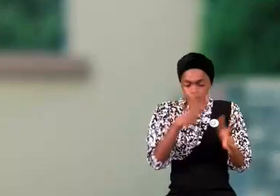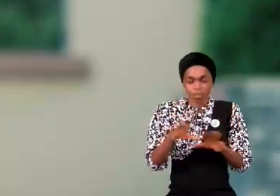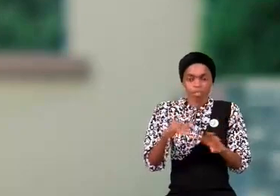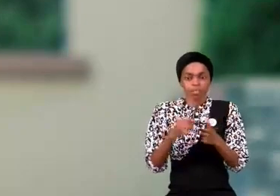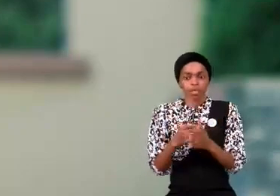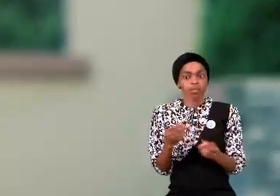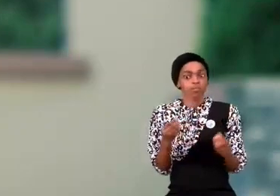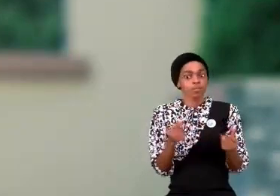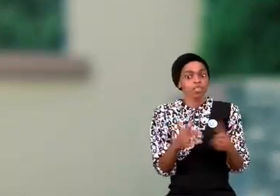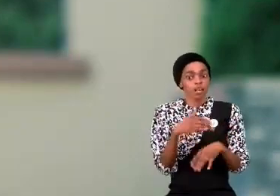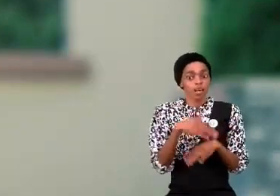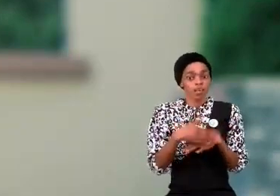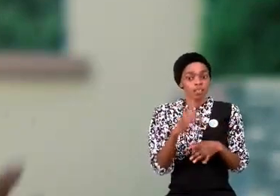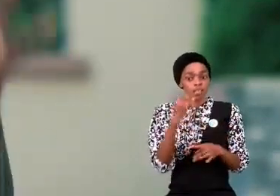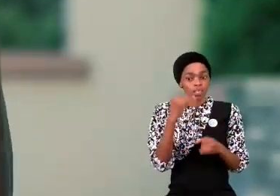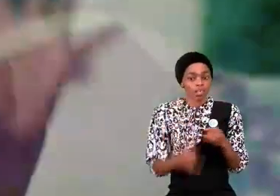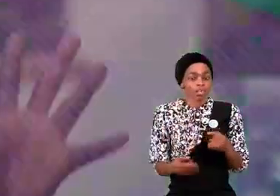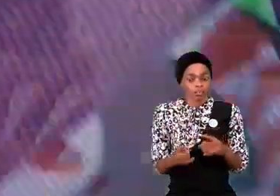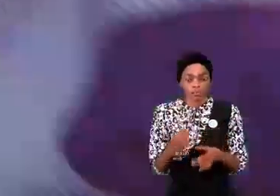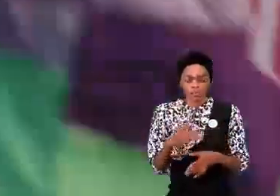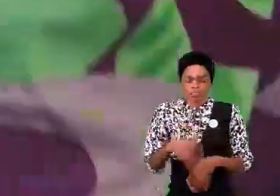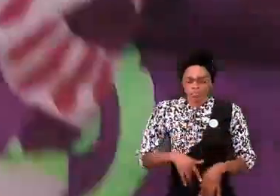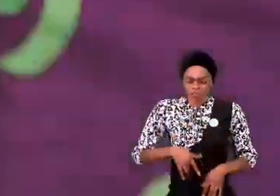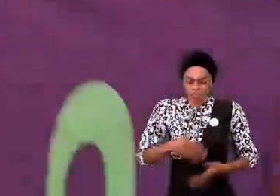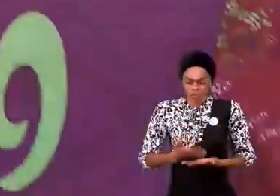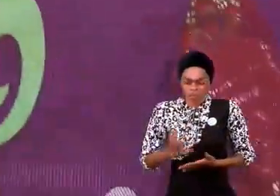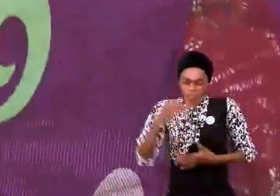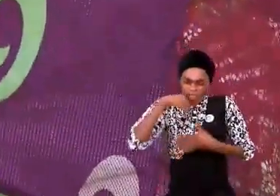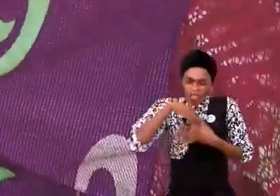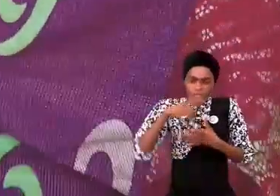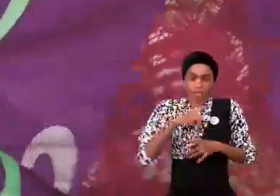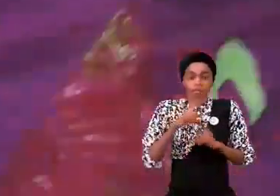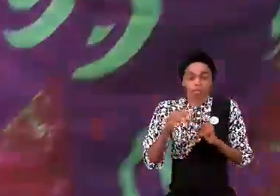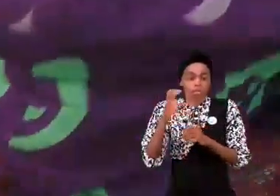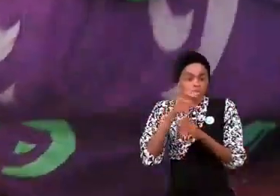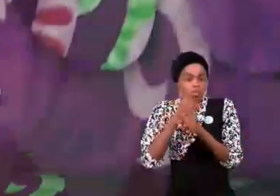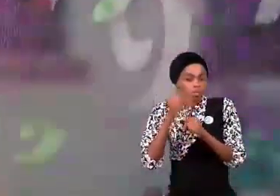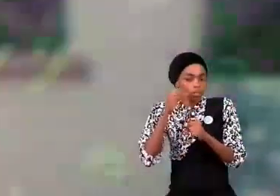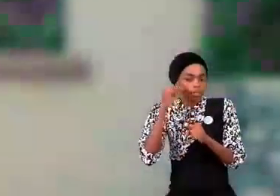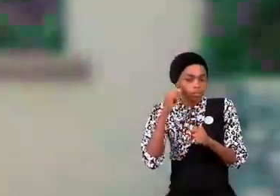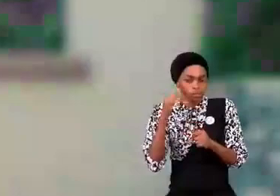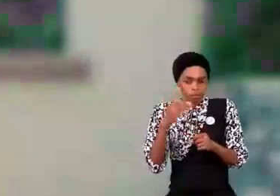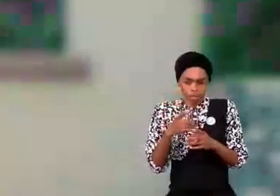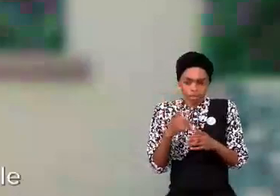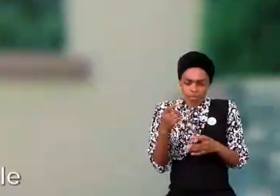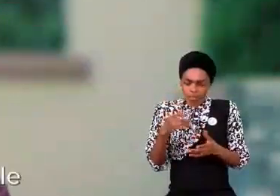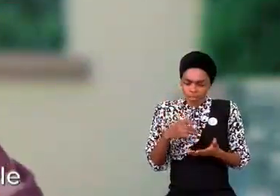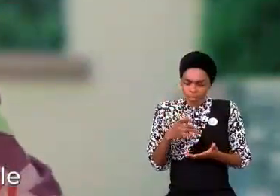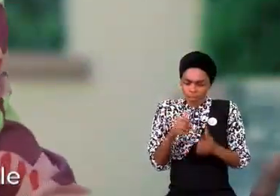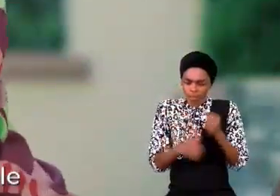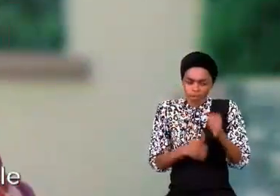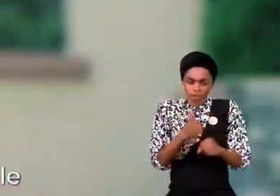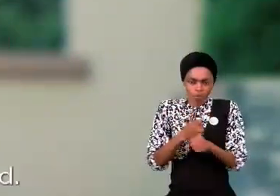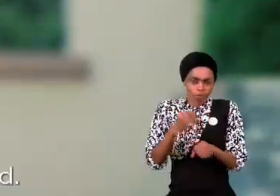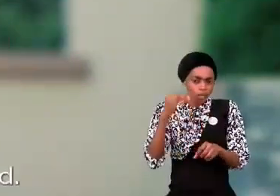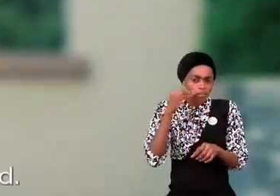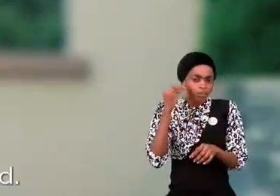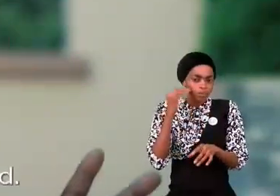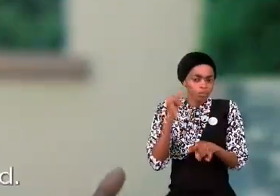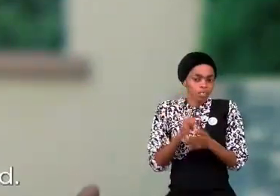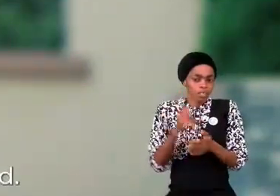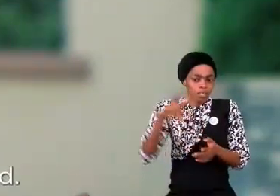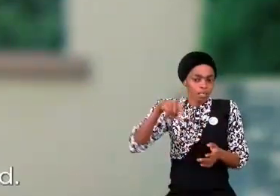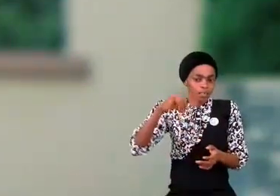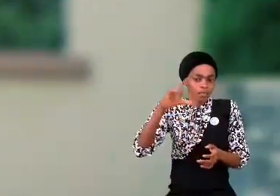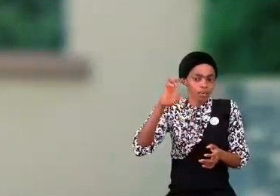home, I confirmed that the pile enter in back, as not before I cannot sit down, before I cannot stay where people is because